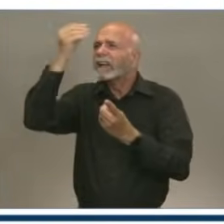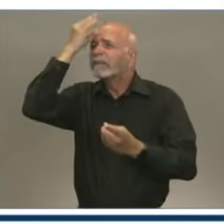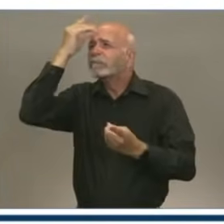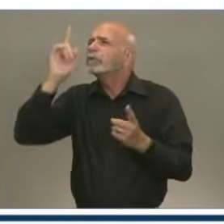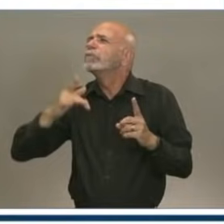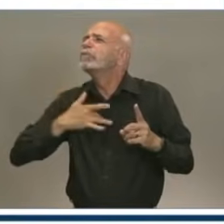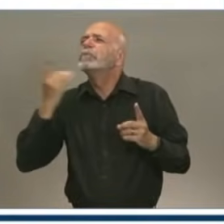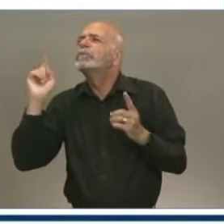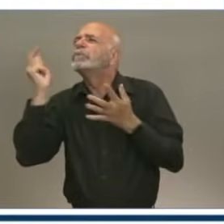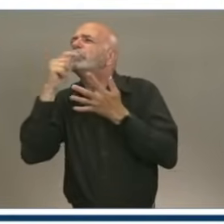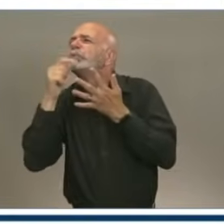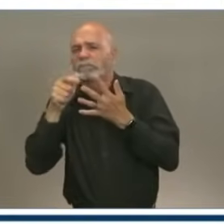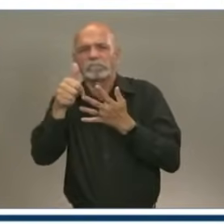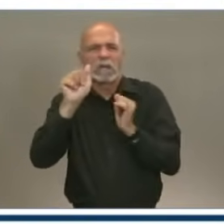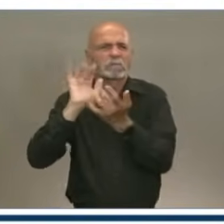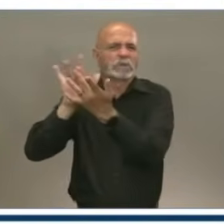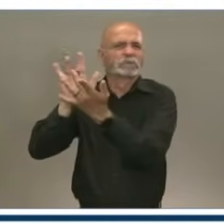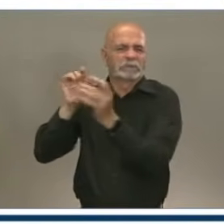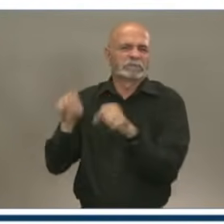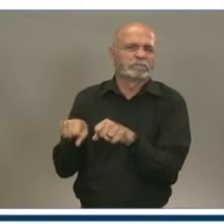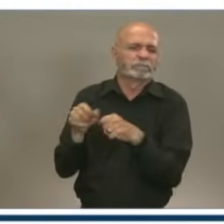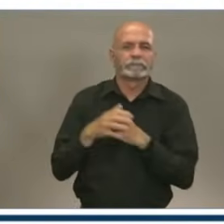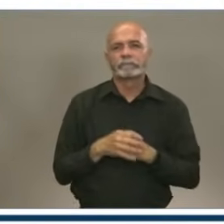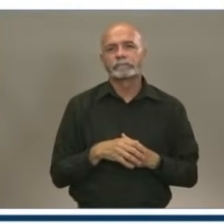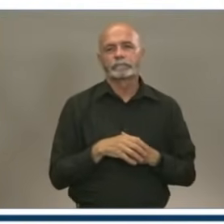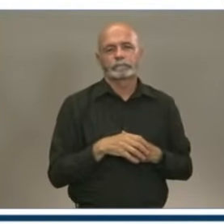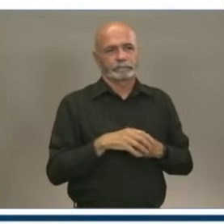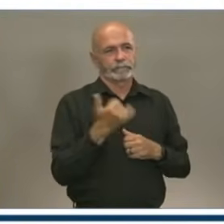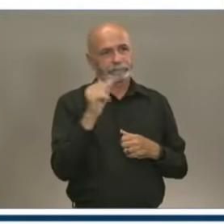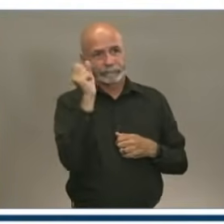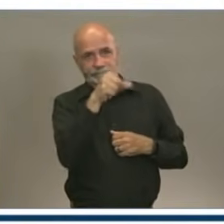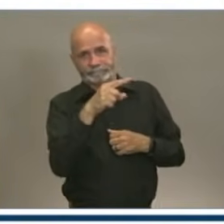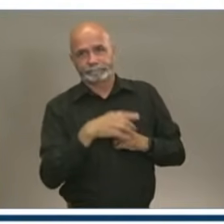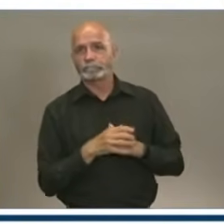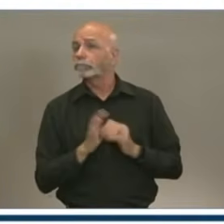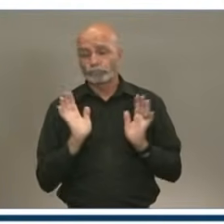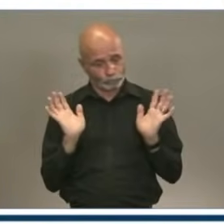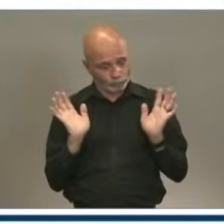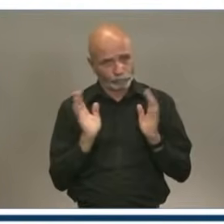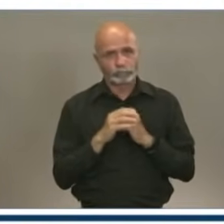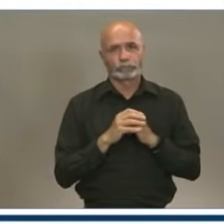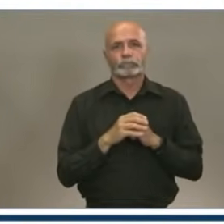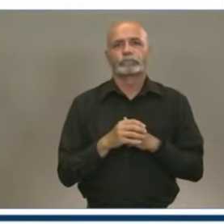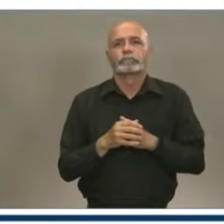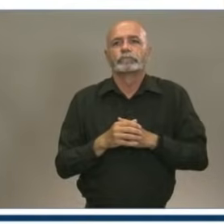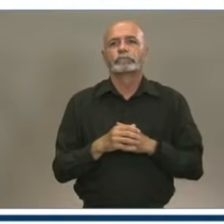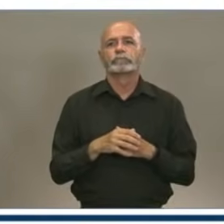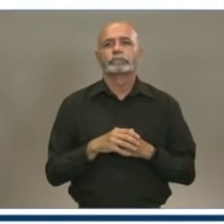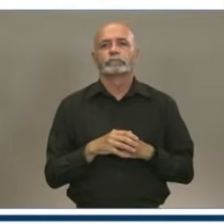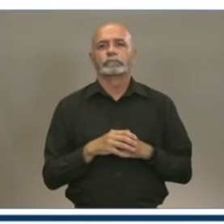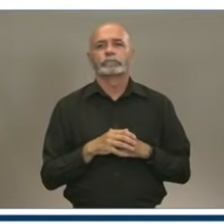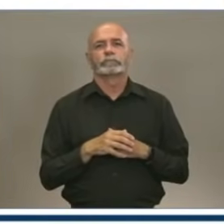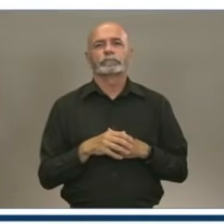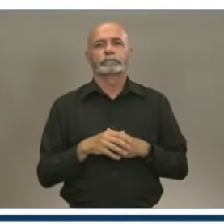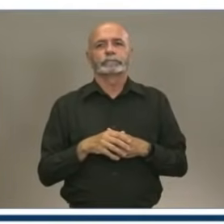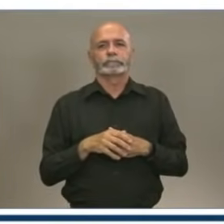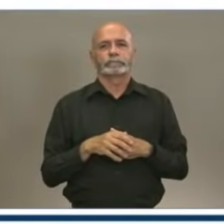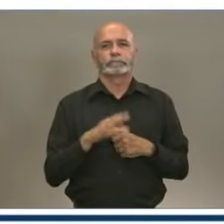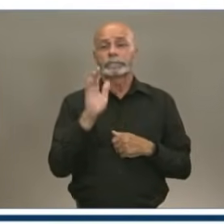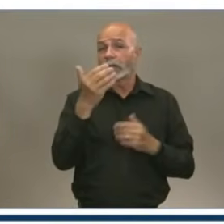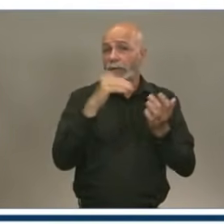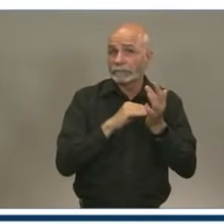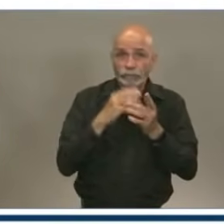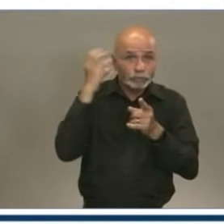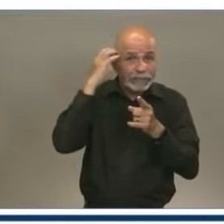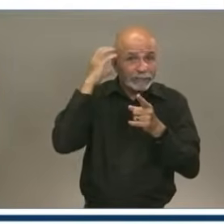incidences. Do you have a follow-up, Evan? I do not. We'll do one final check-in for Sarah with Radio Canada.